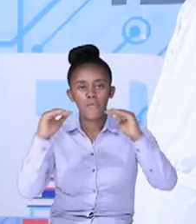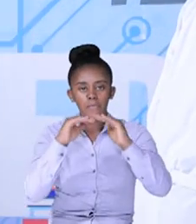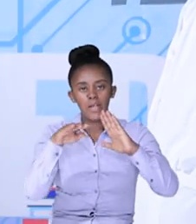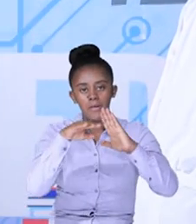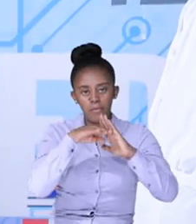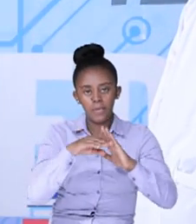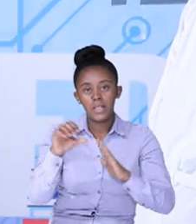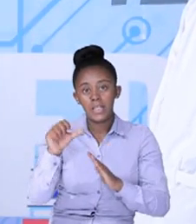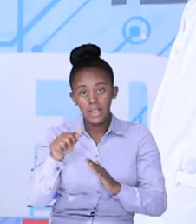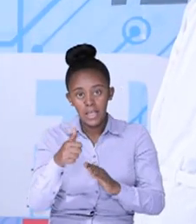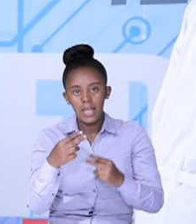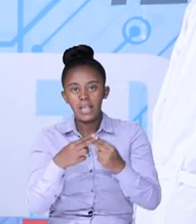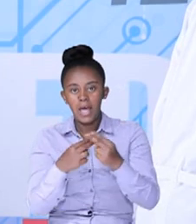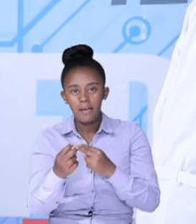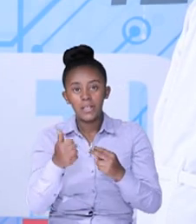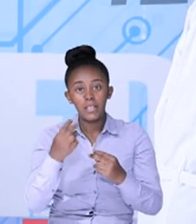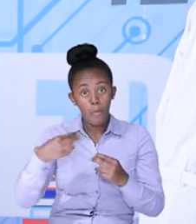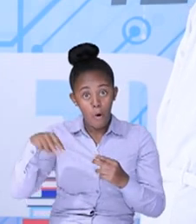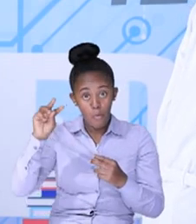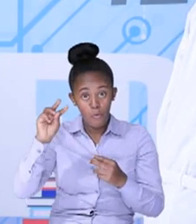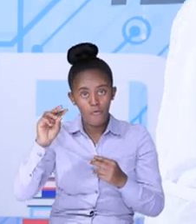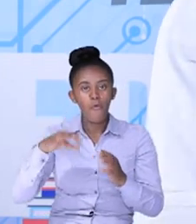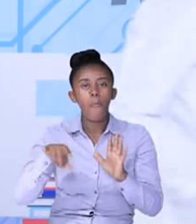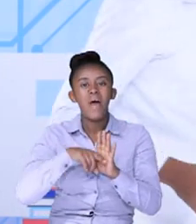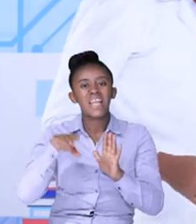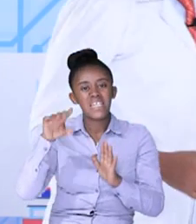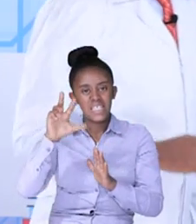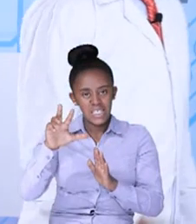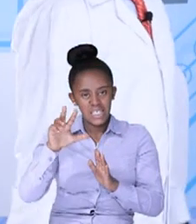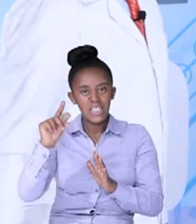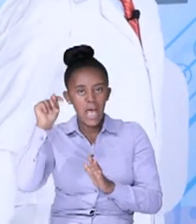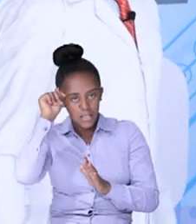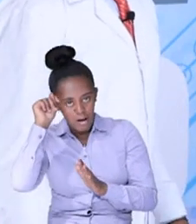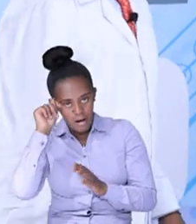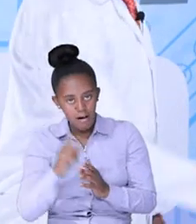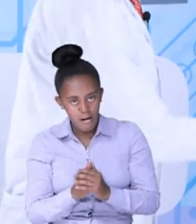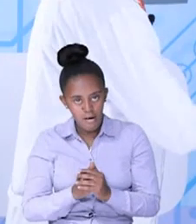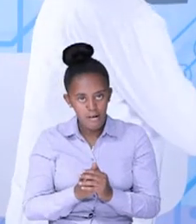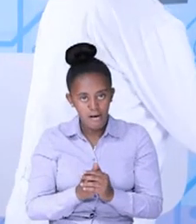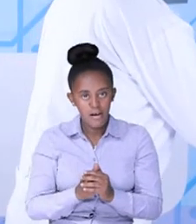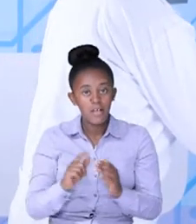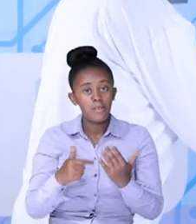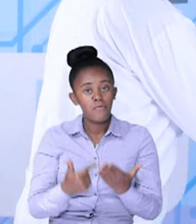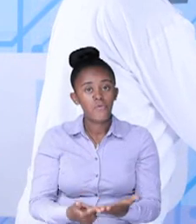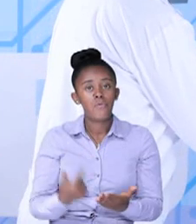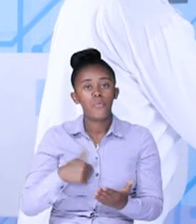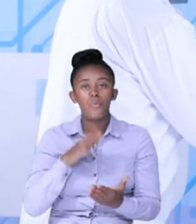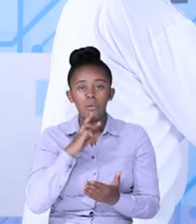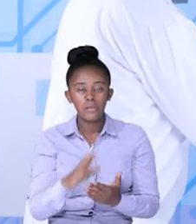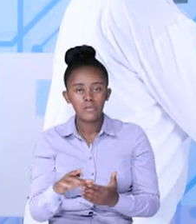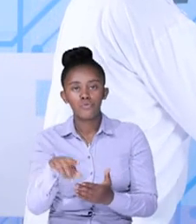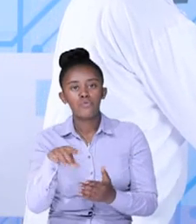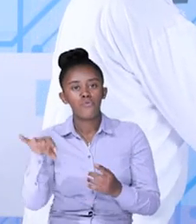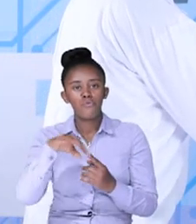10 times 10 to the power of minus 3 Tesla. Therefore, we are asked to find the